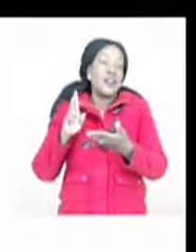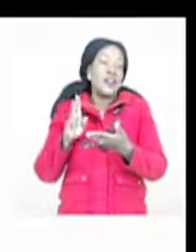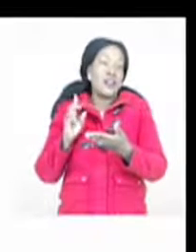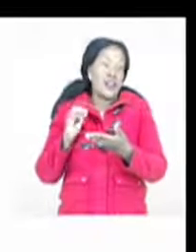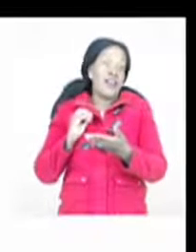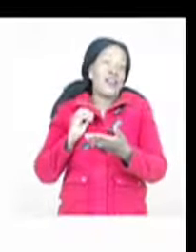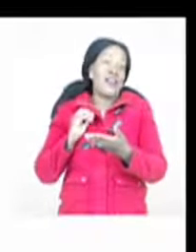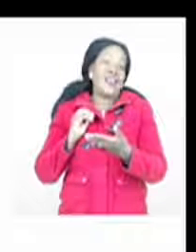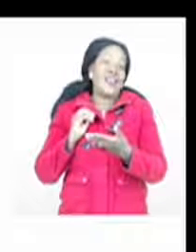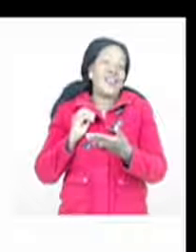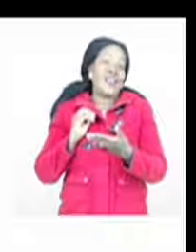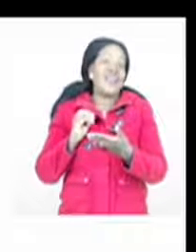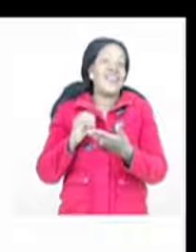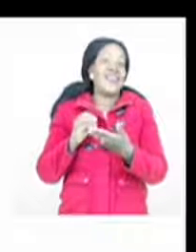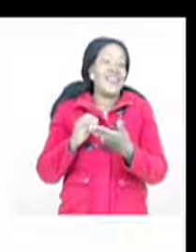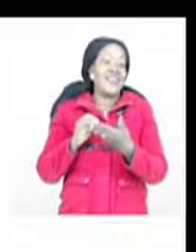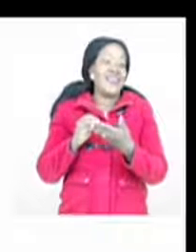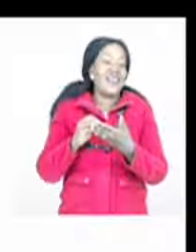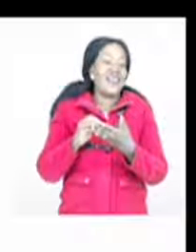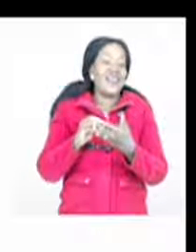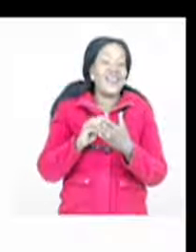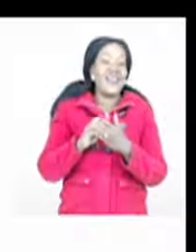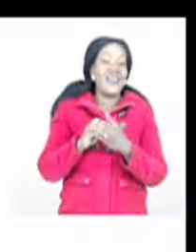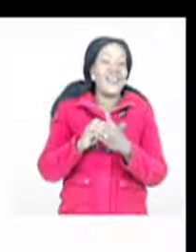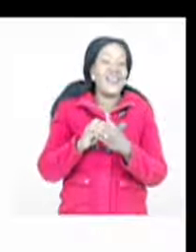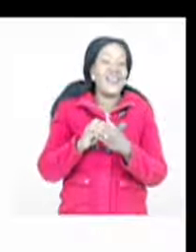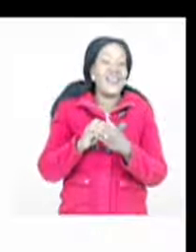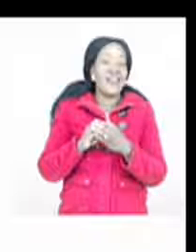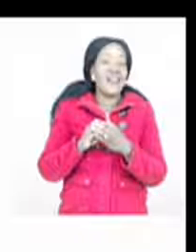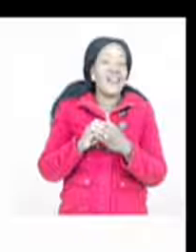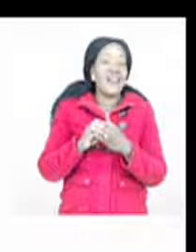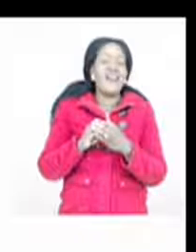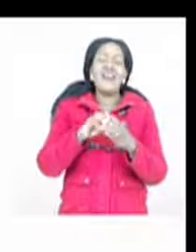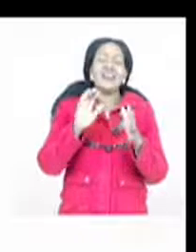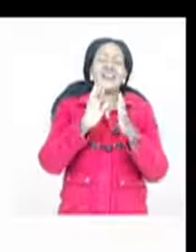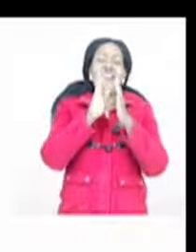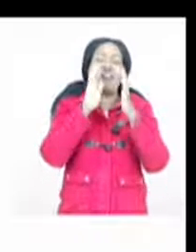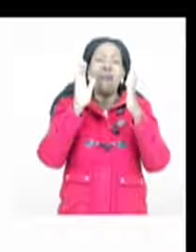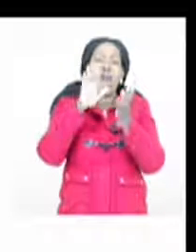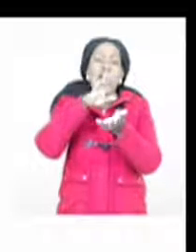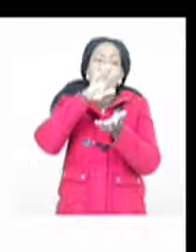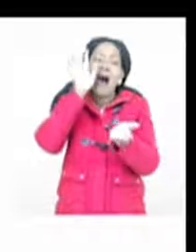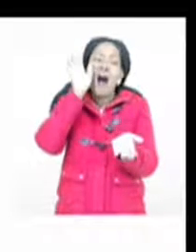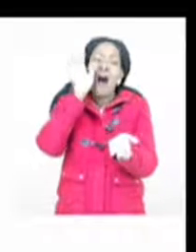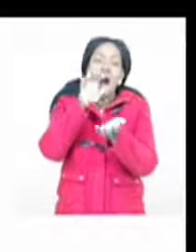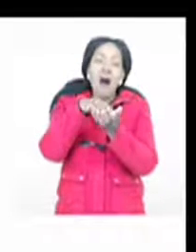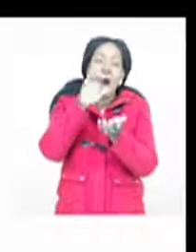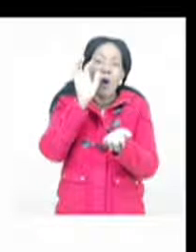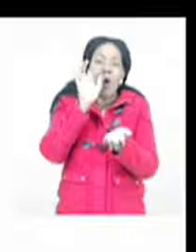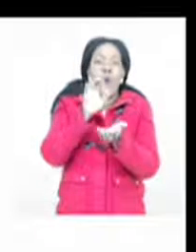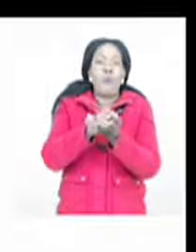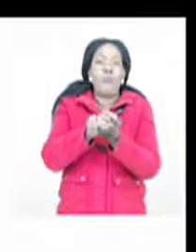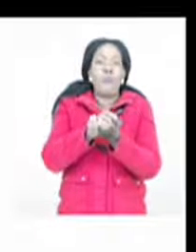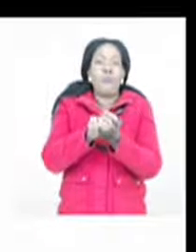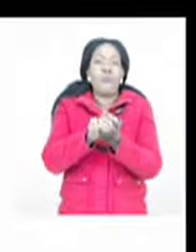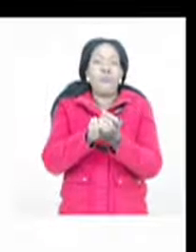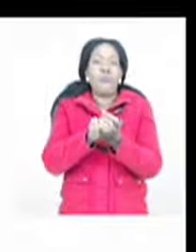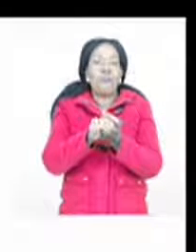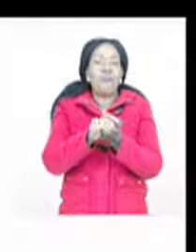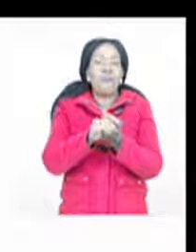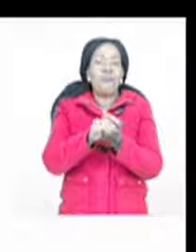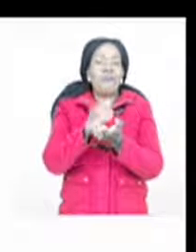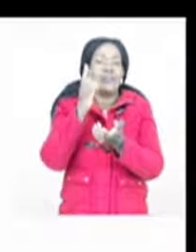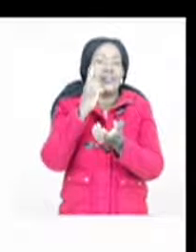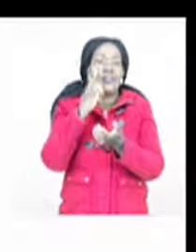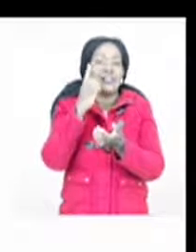workbook. Wow, that is a big crocodile. And let's find out what number